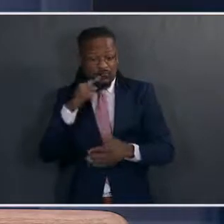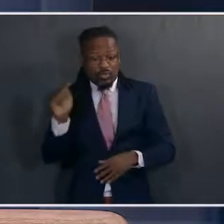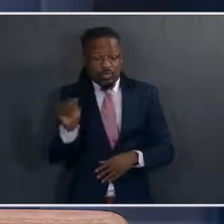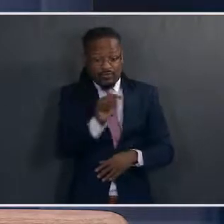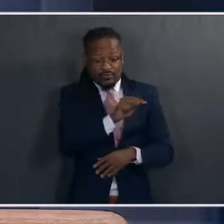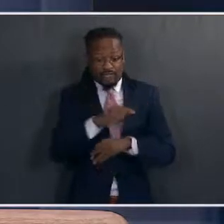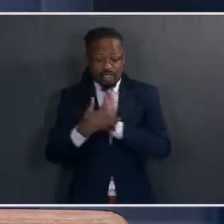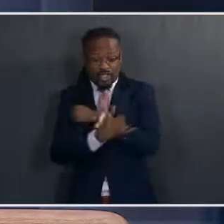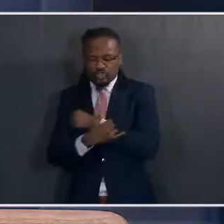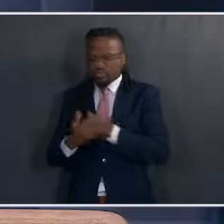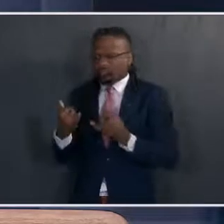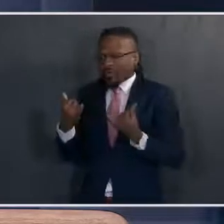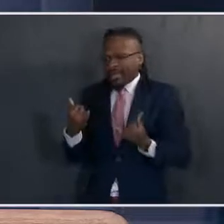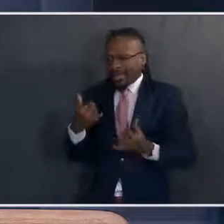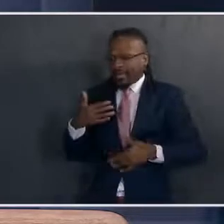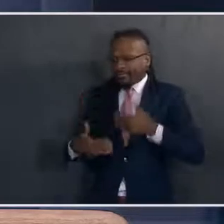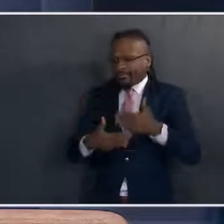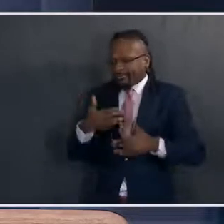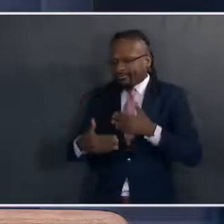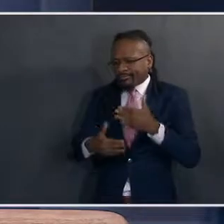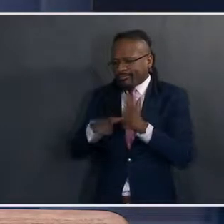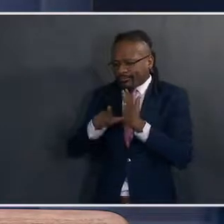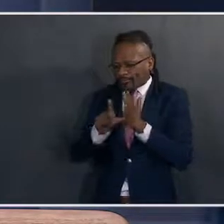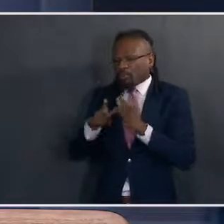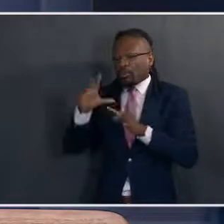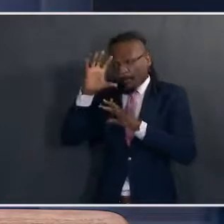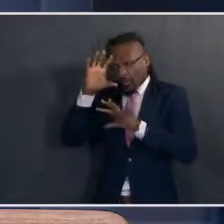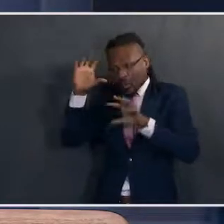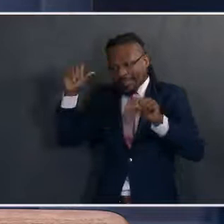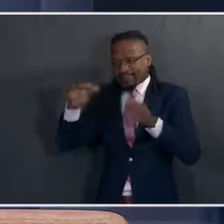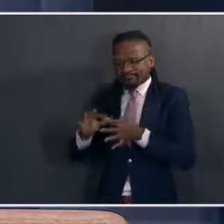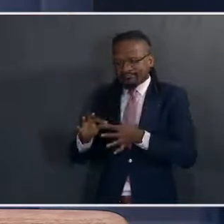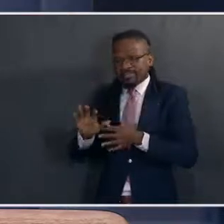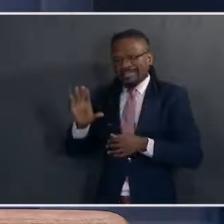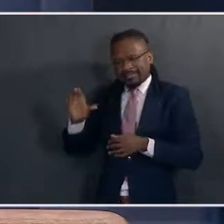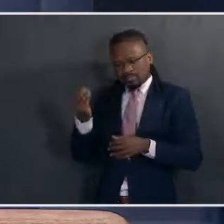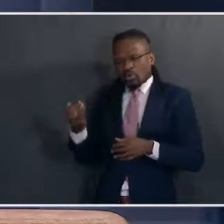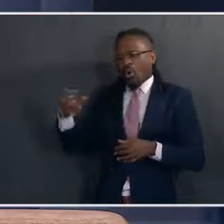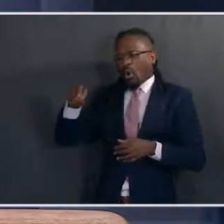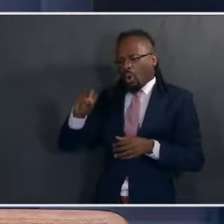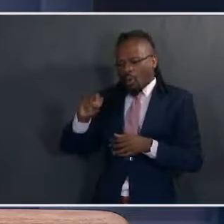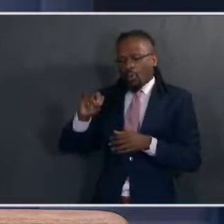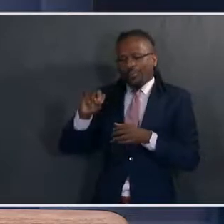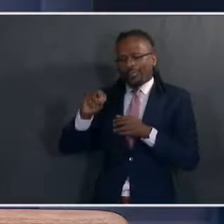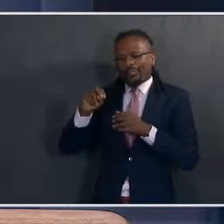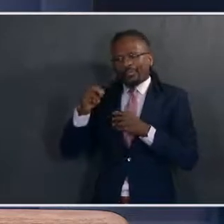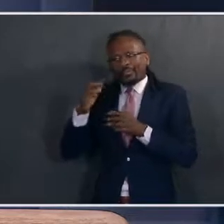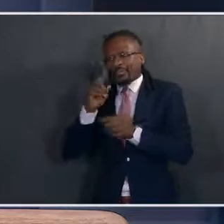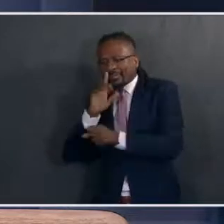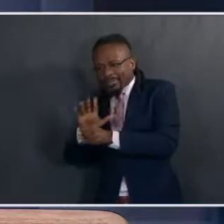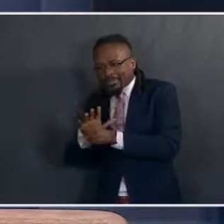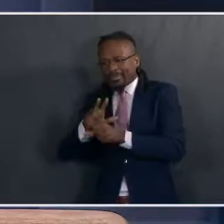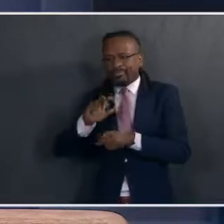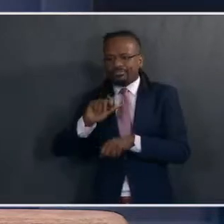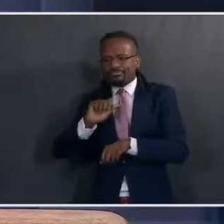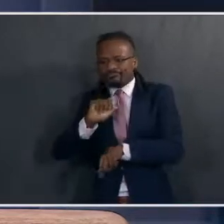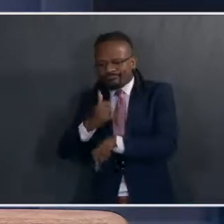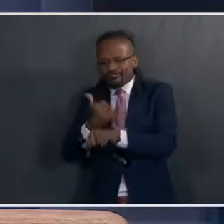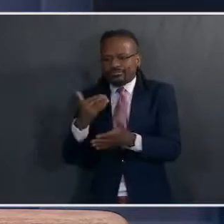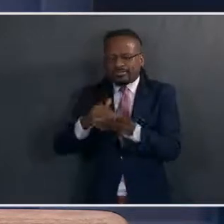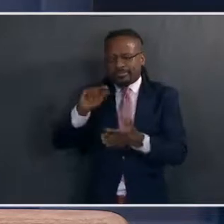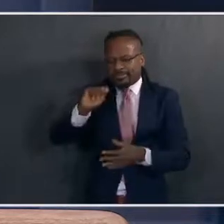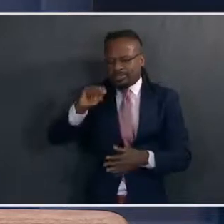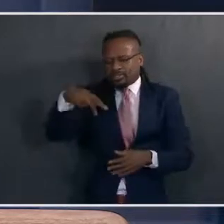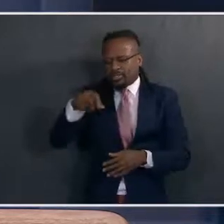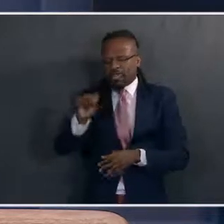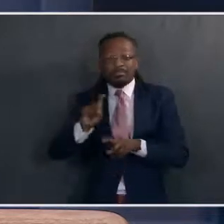at this point in time, and obviously the president has talked about his own commitment to reinstating TPS in certain cases, but it has not. The